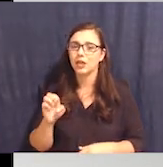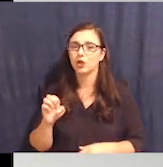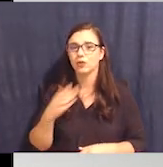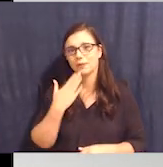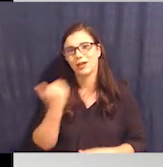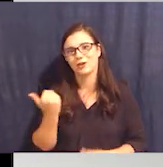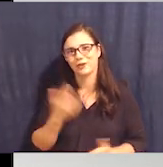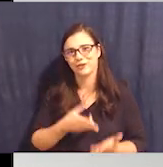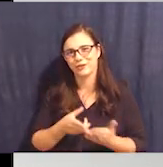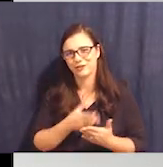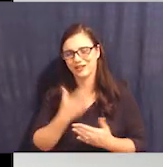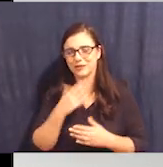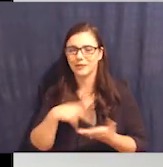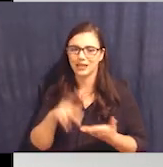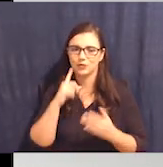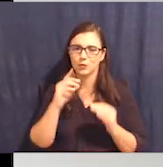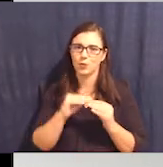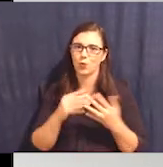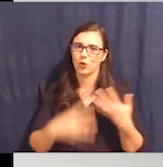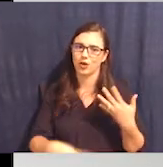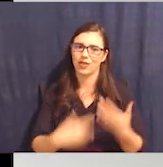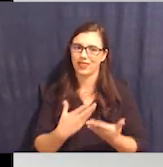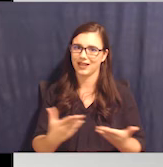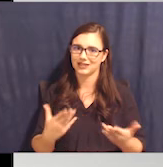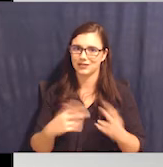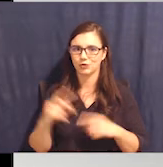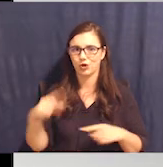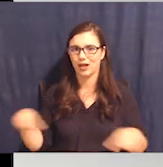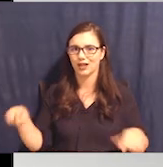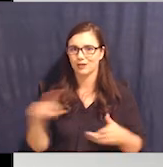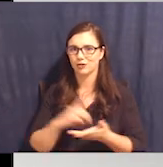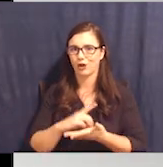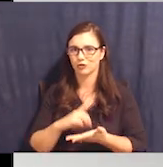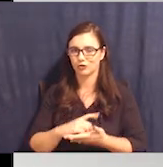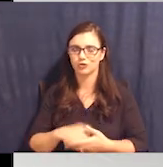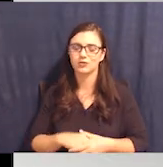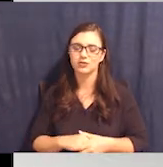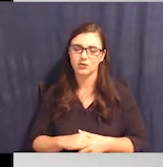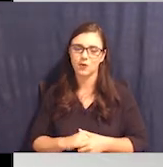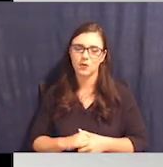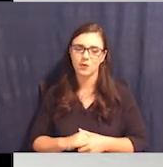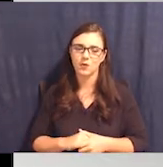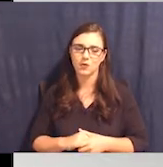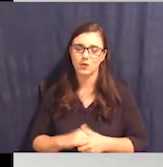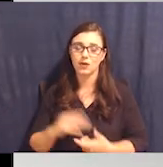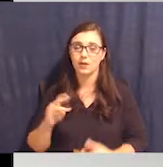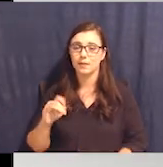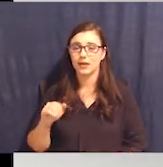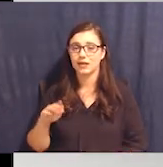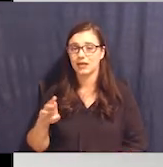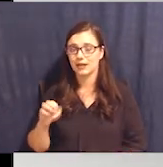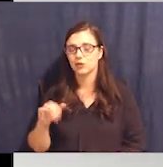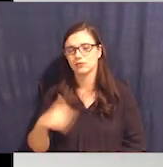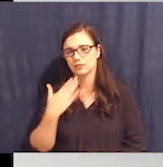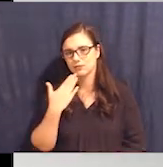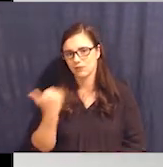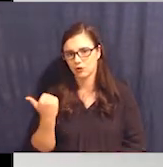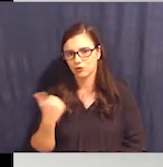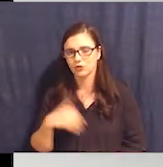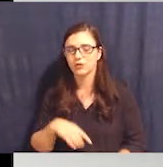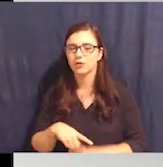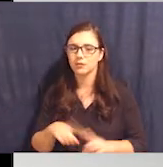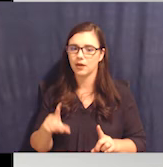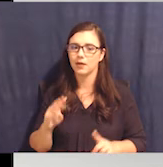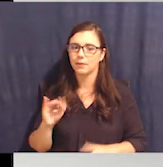Medicare is better, pays for more things, more variety of doctors. So getting on Medicare is better,